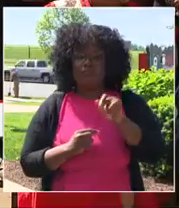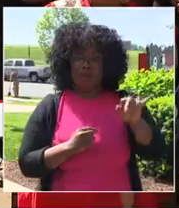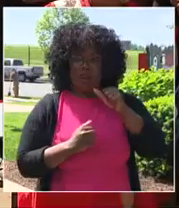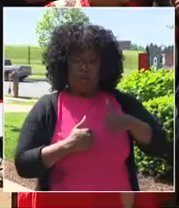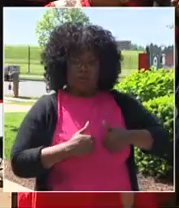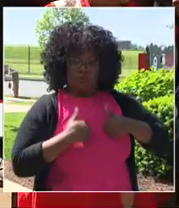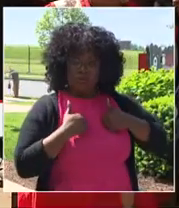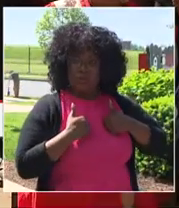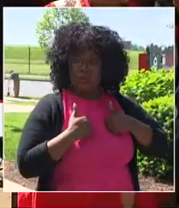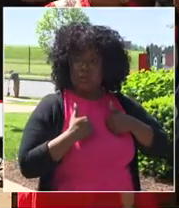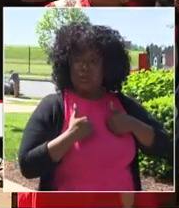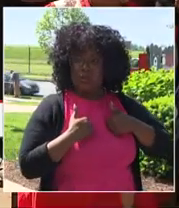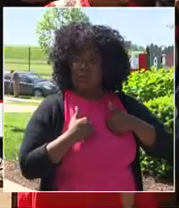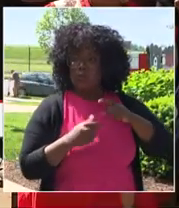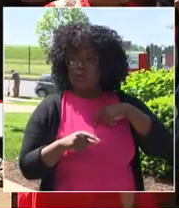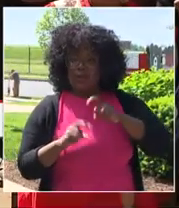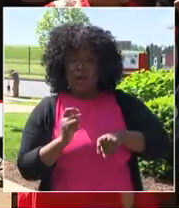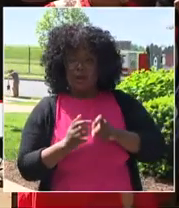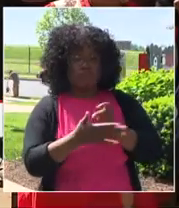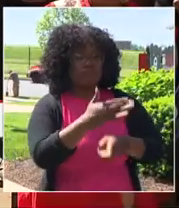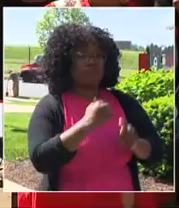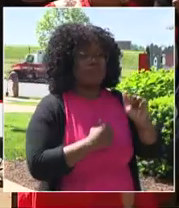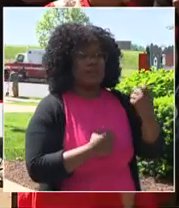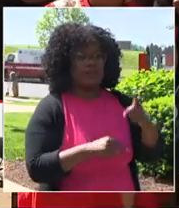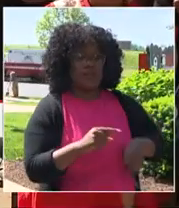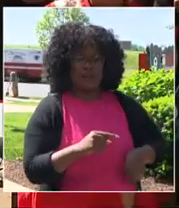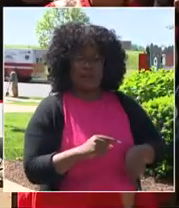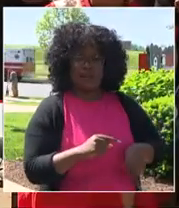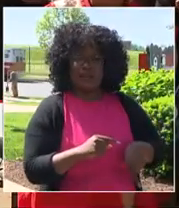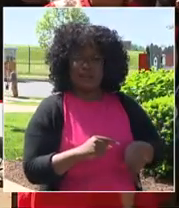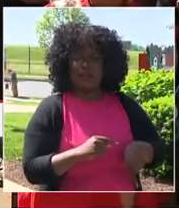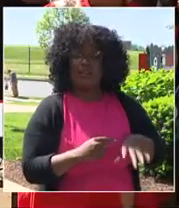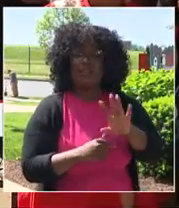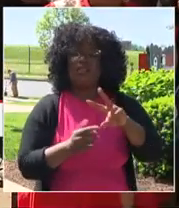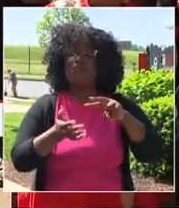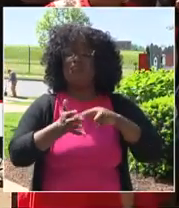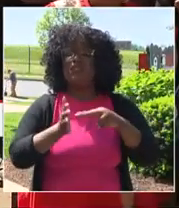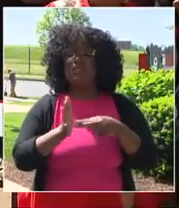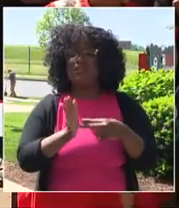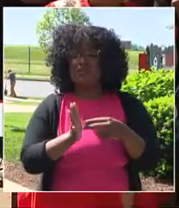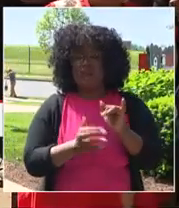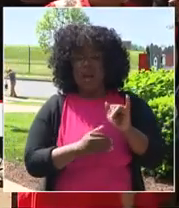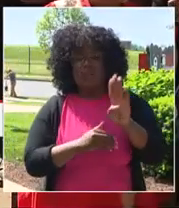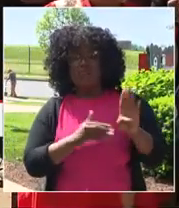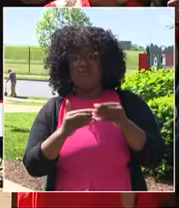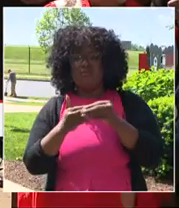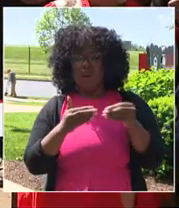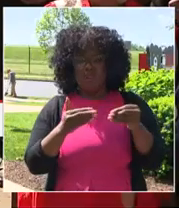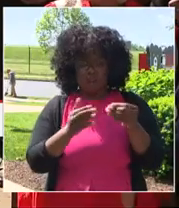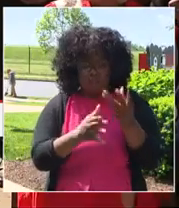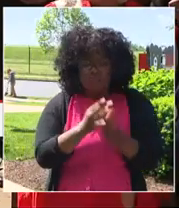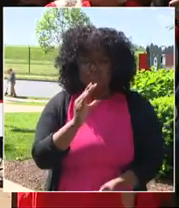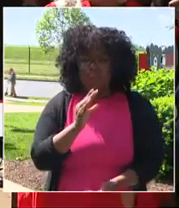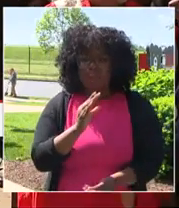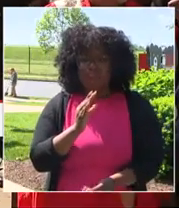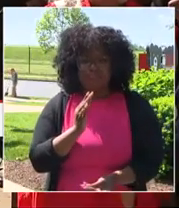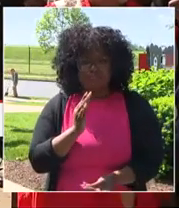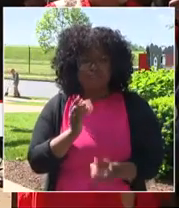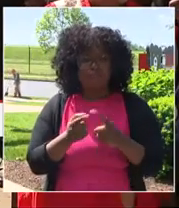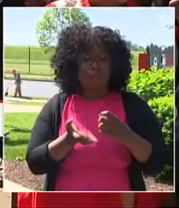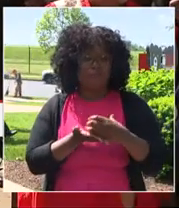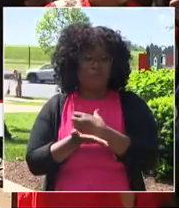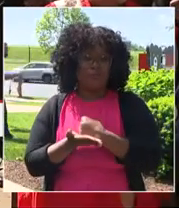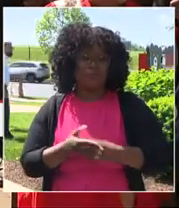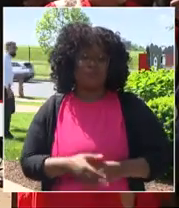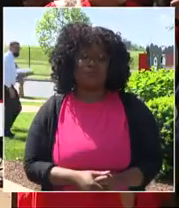$3 billion in annual revenue. Nor can D.C. permit buildings